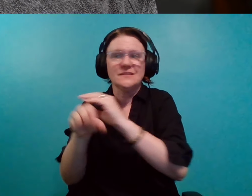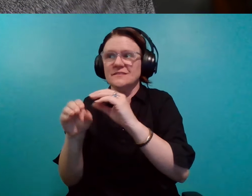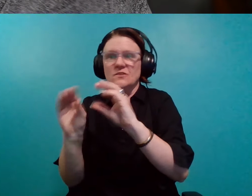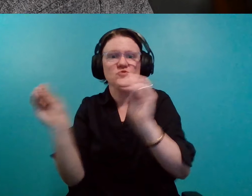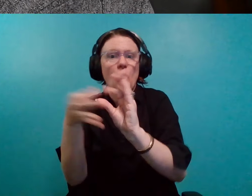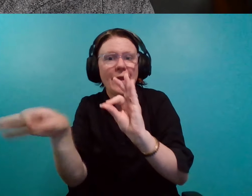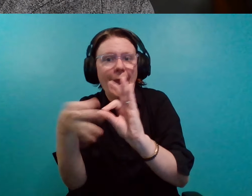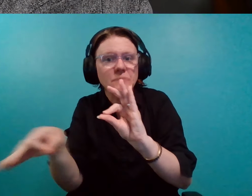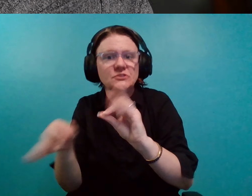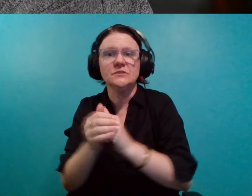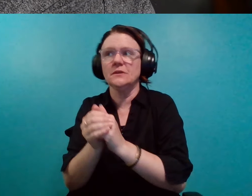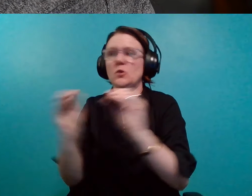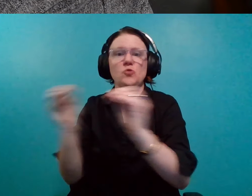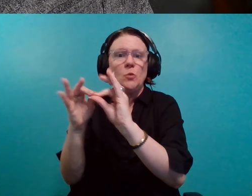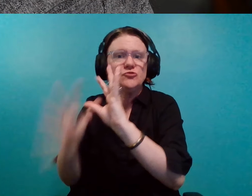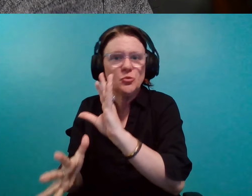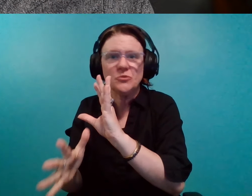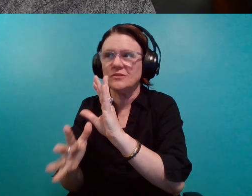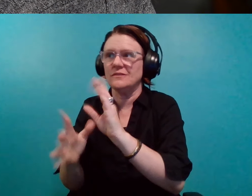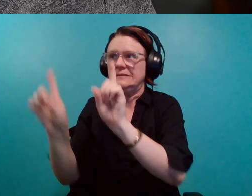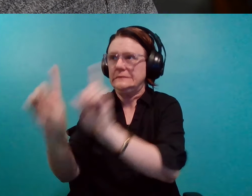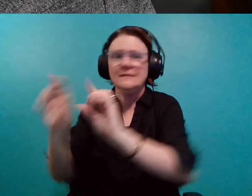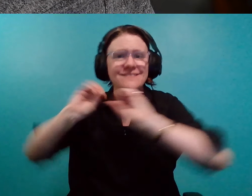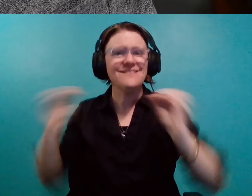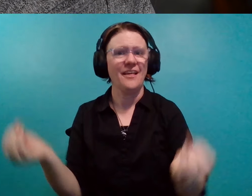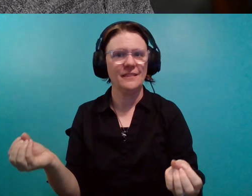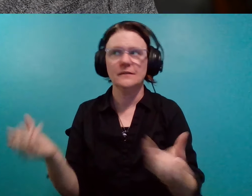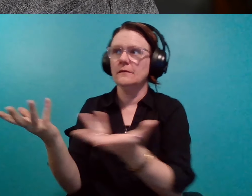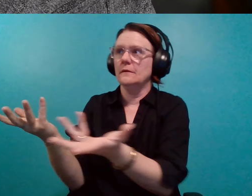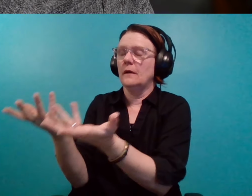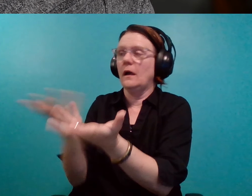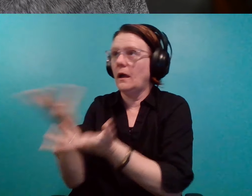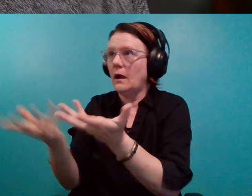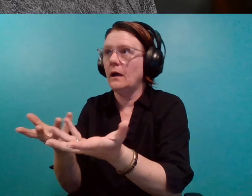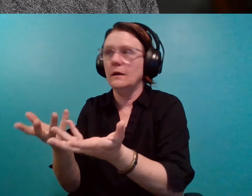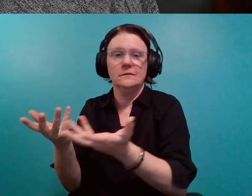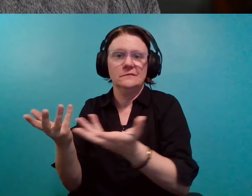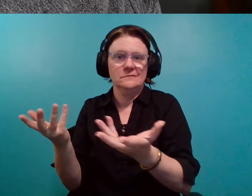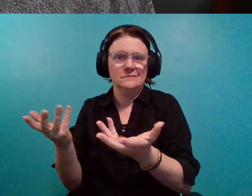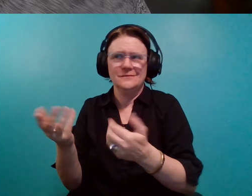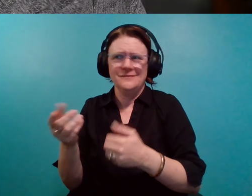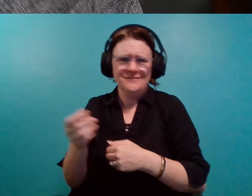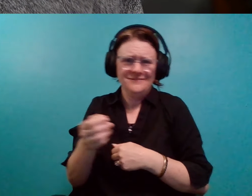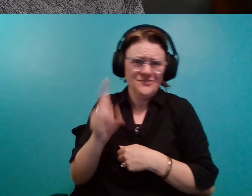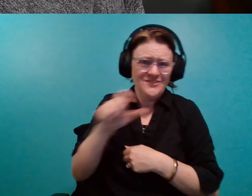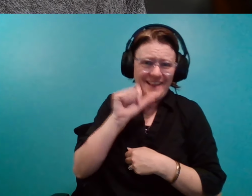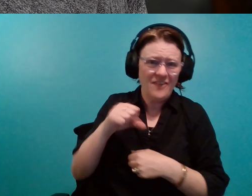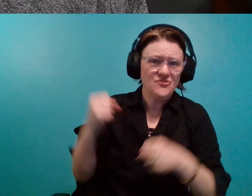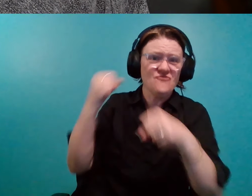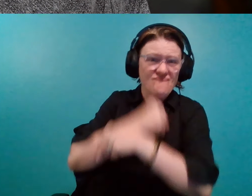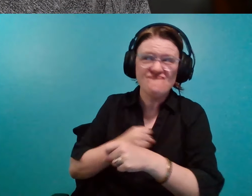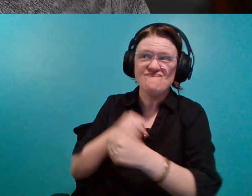government, like, please make sure you have an ASL interpreter right beside you when you're giving your speeches. And this is not something we should have to fight